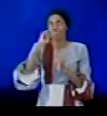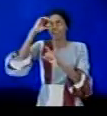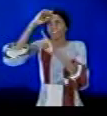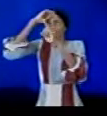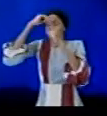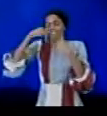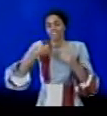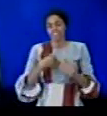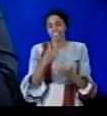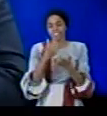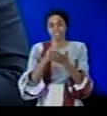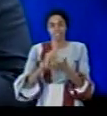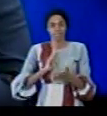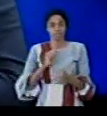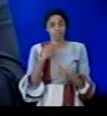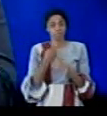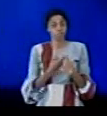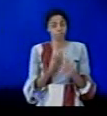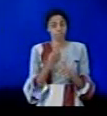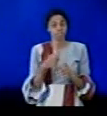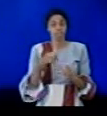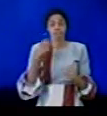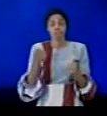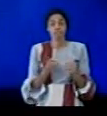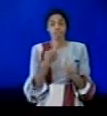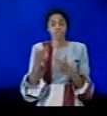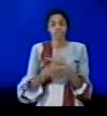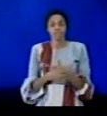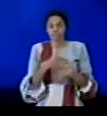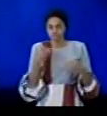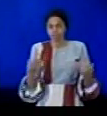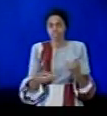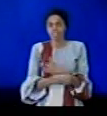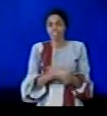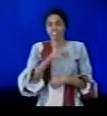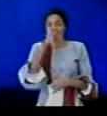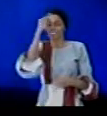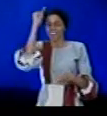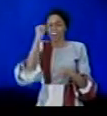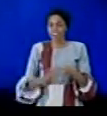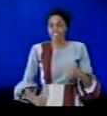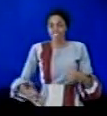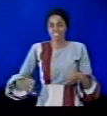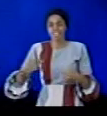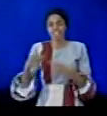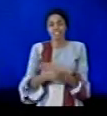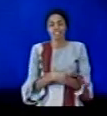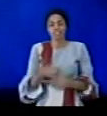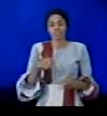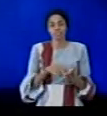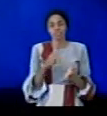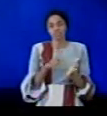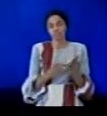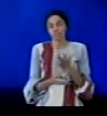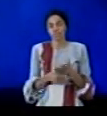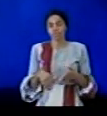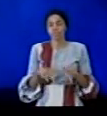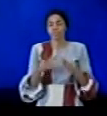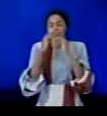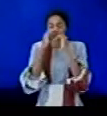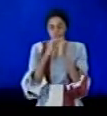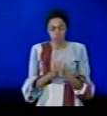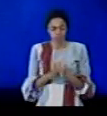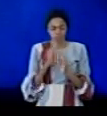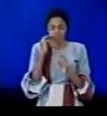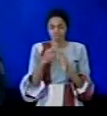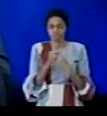from the first day of this program. Now being the last day, the grand finale of this program, let's worship the name of the Lord for this